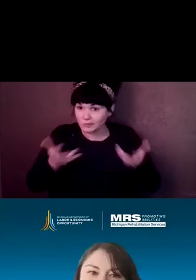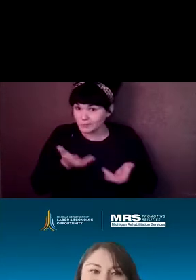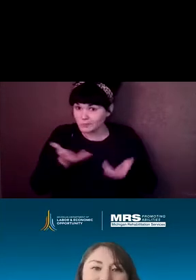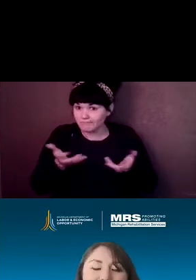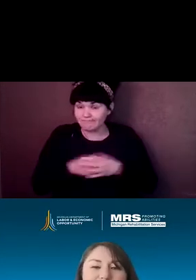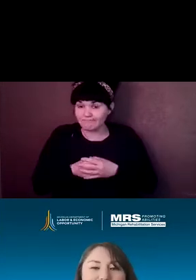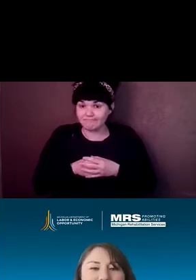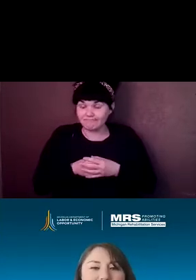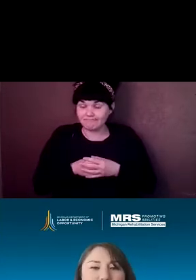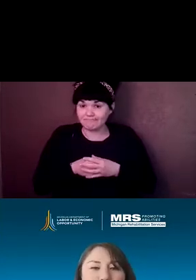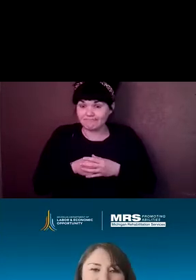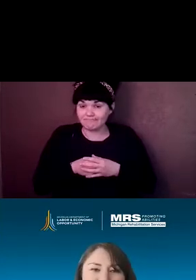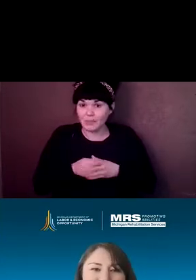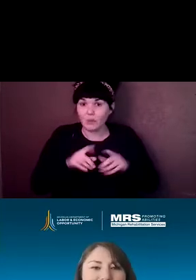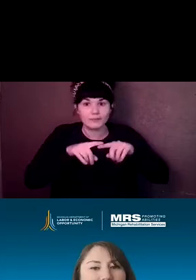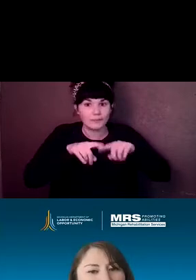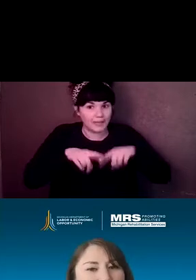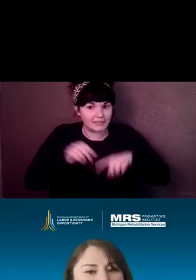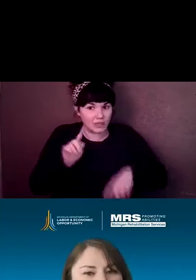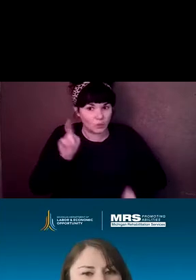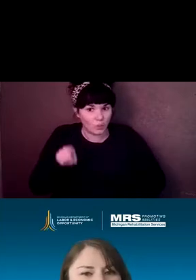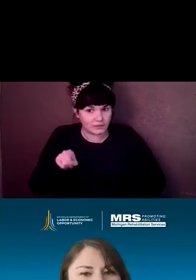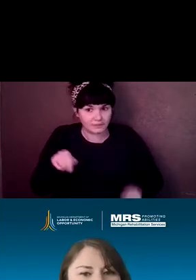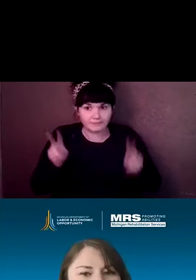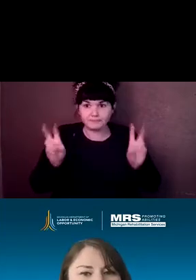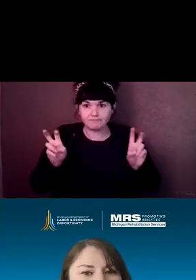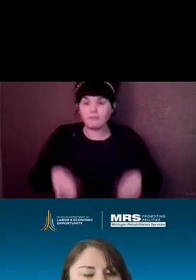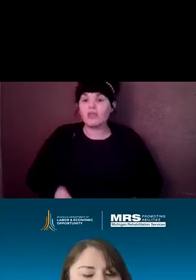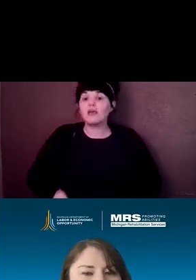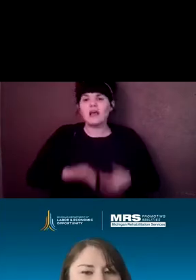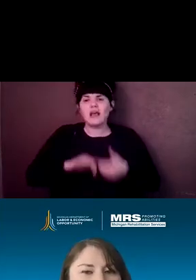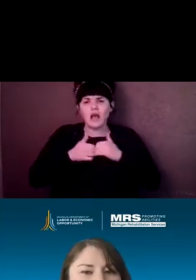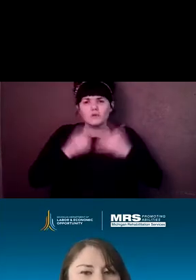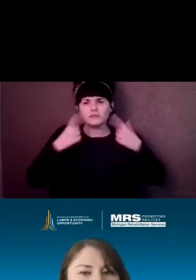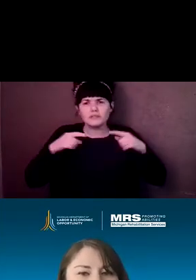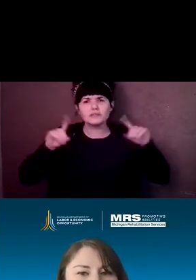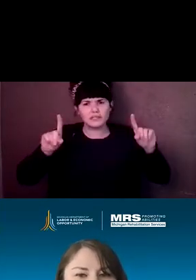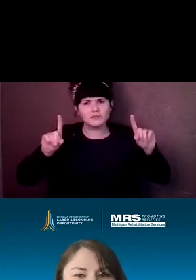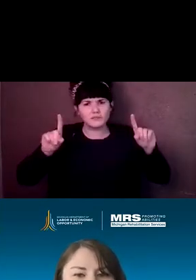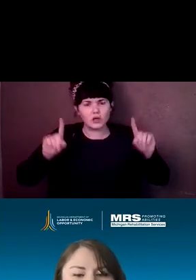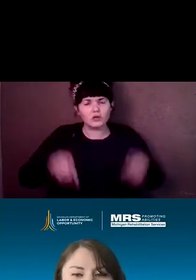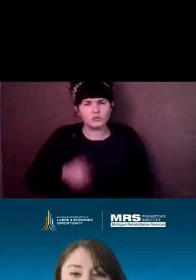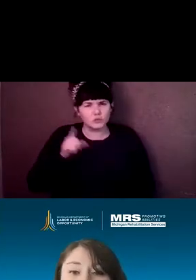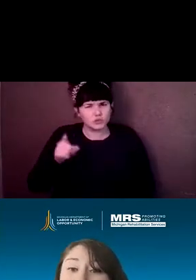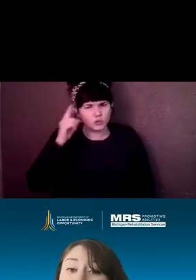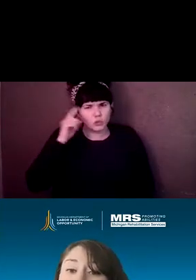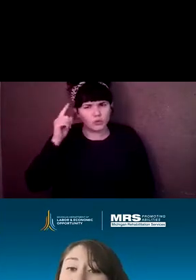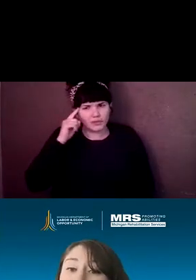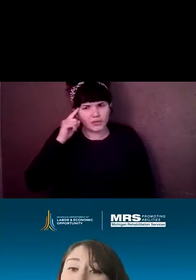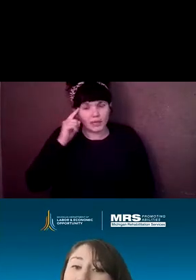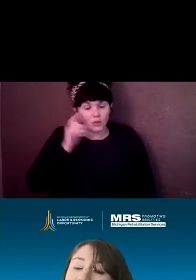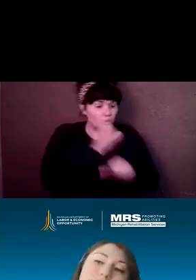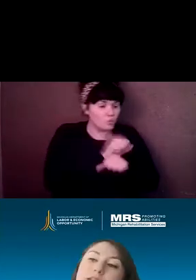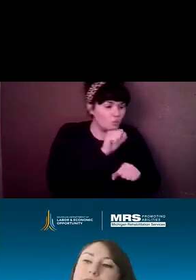found was based on this question: how successful would you say the shift to remote work has been because